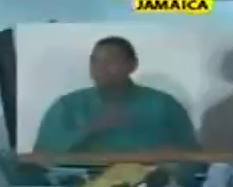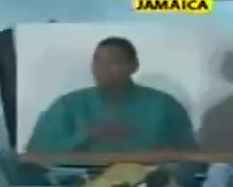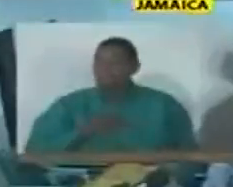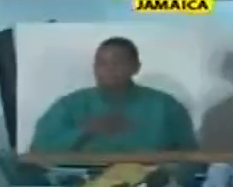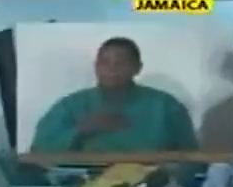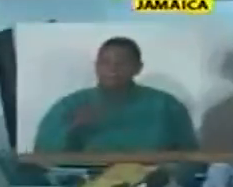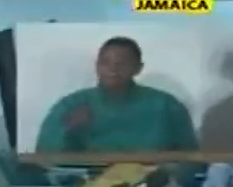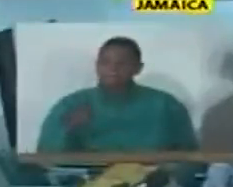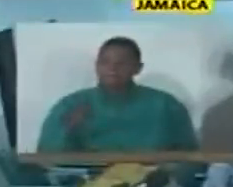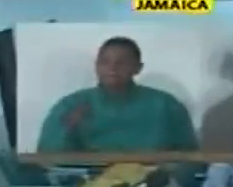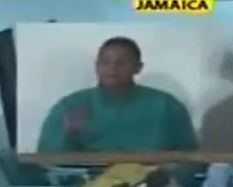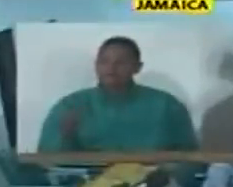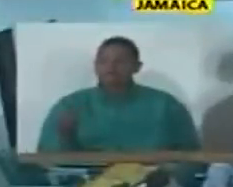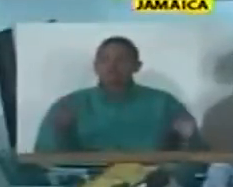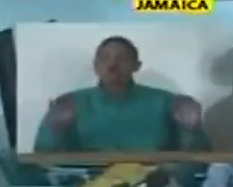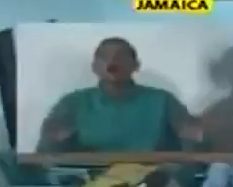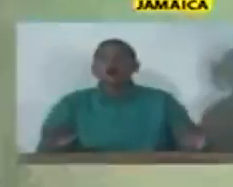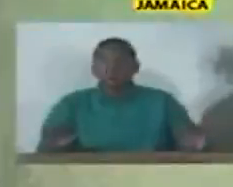we just